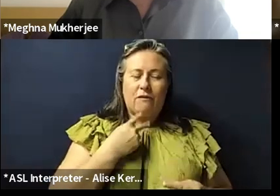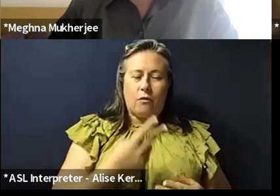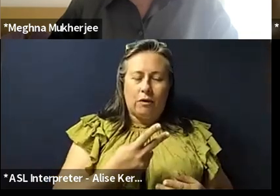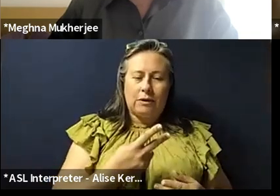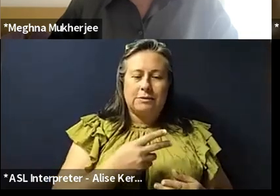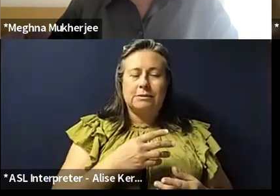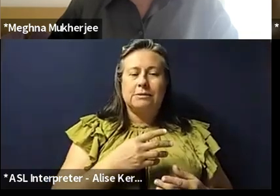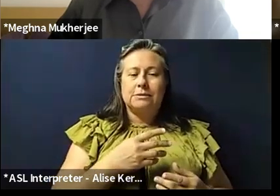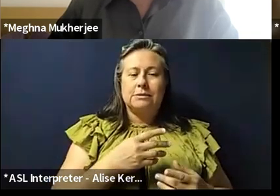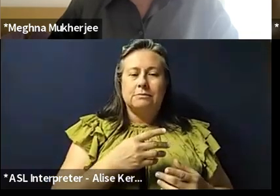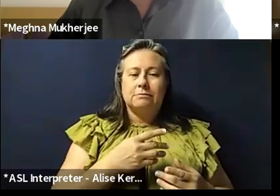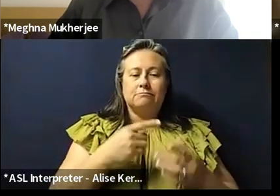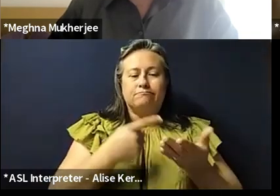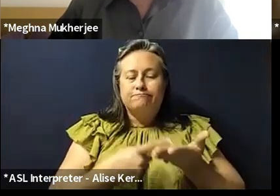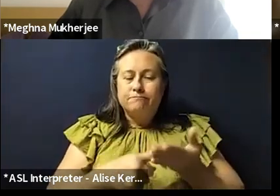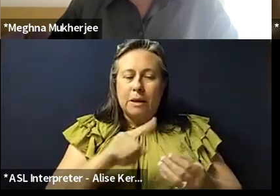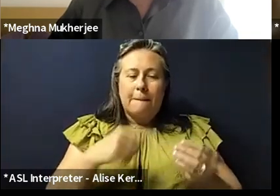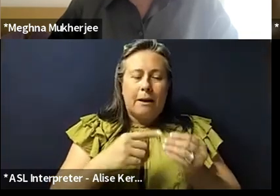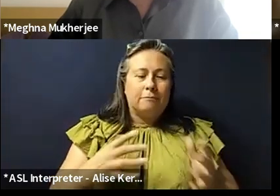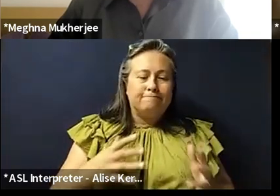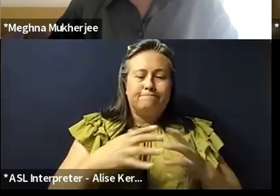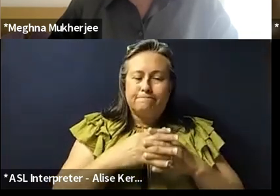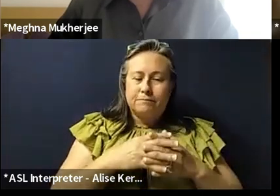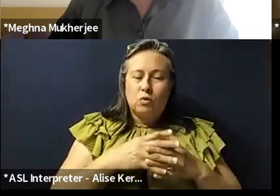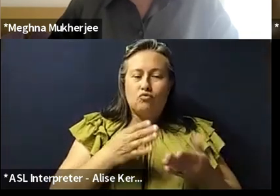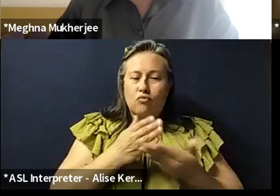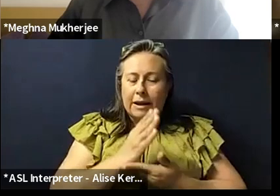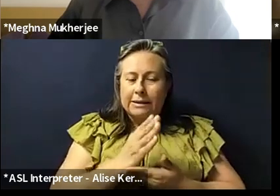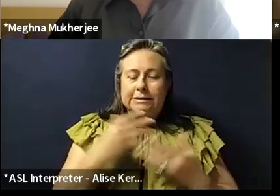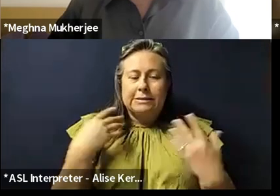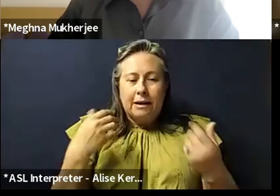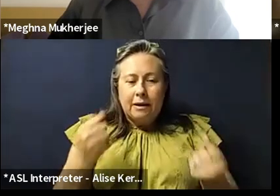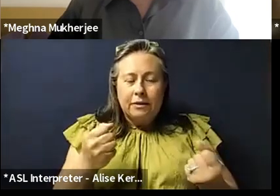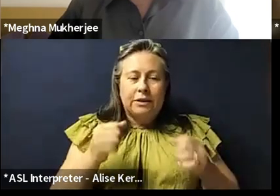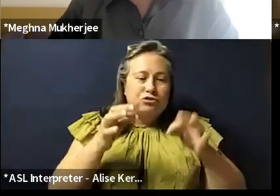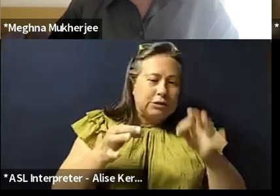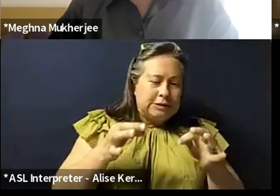and talking about reproductive rights and reproductive health and reproductive justice?